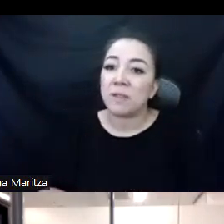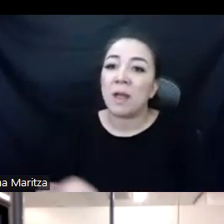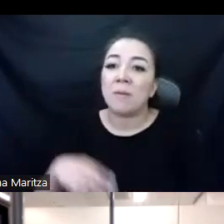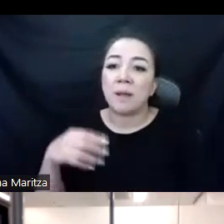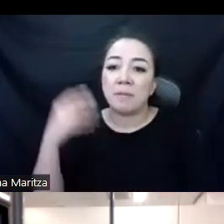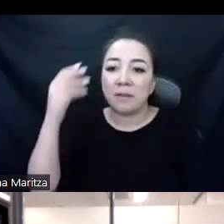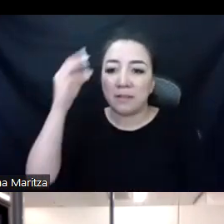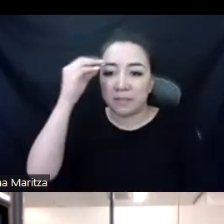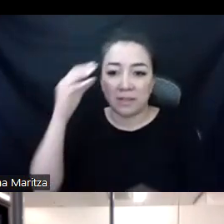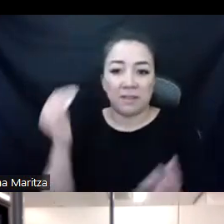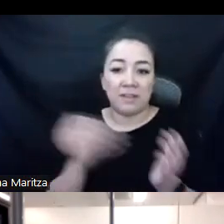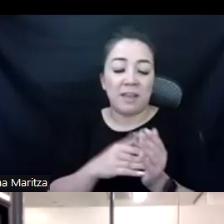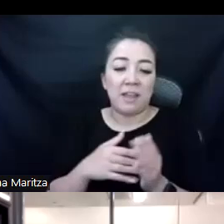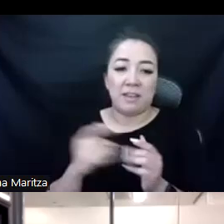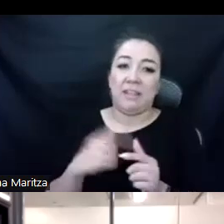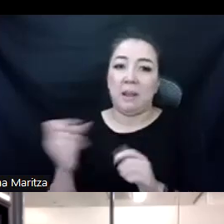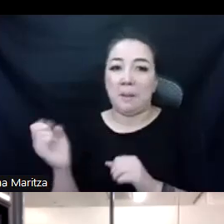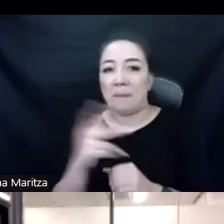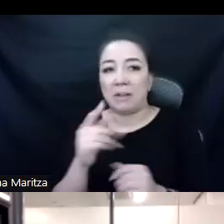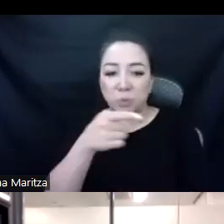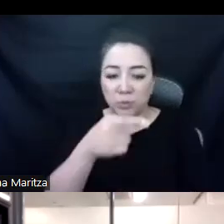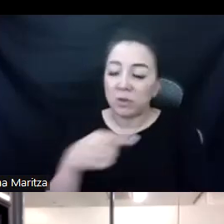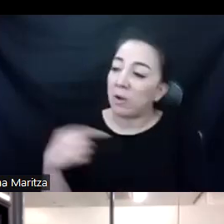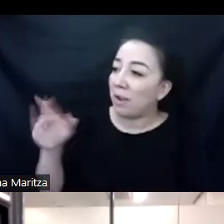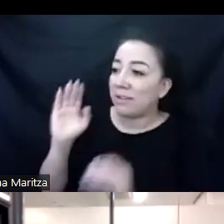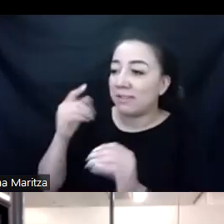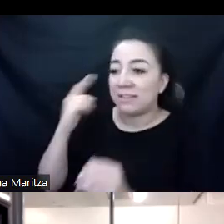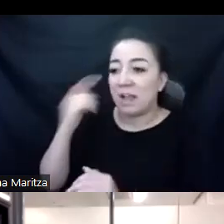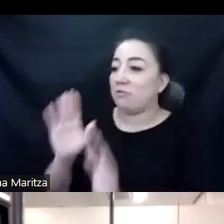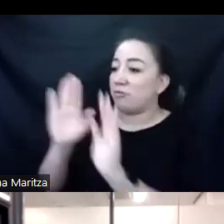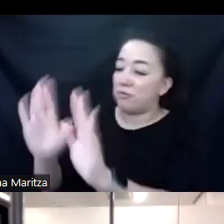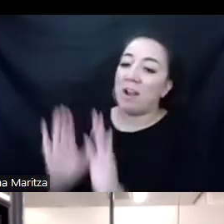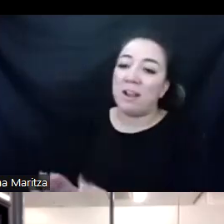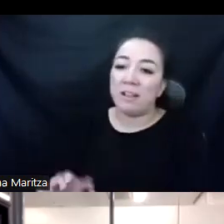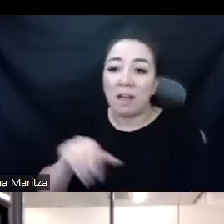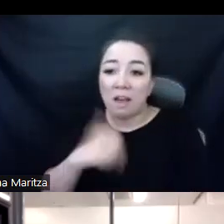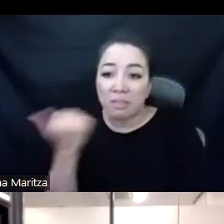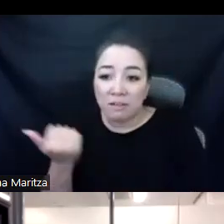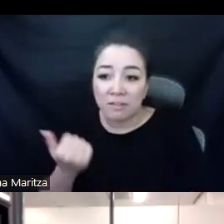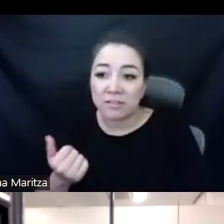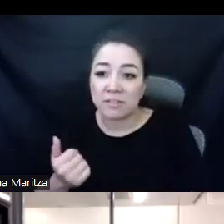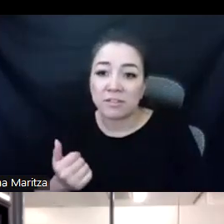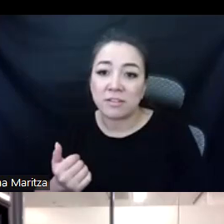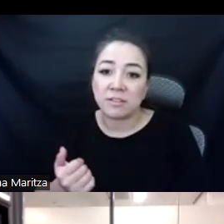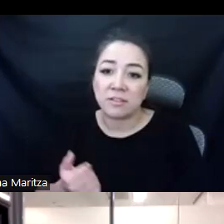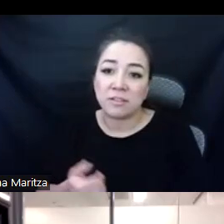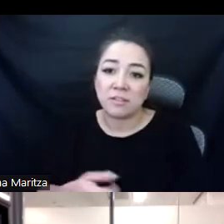brain and I'll get back to you. Okay, sounds great. How about others?